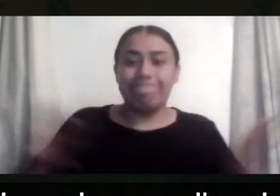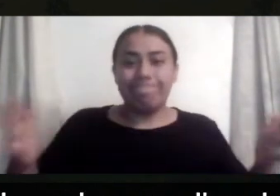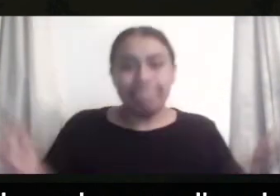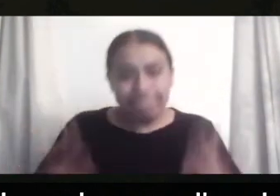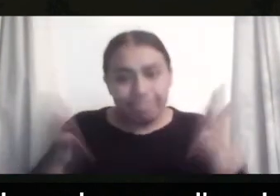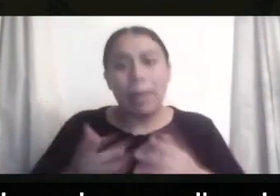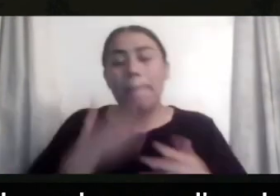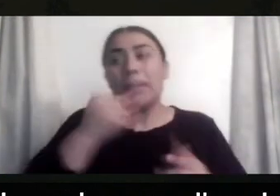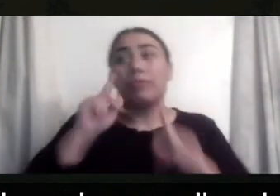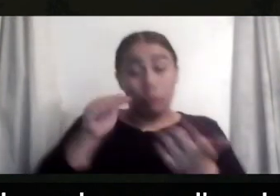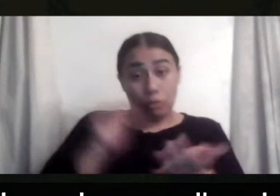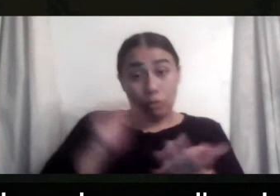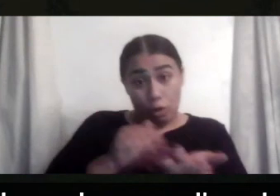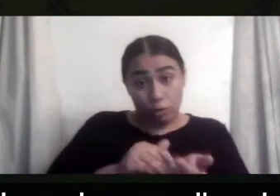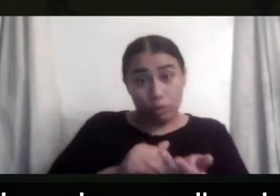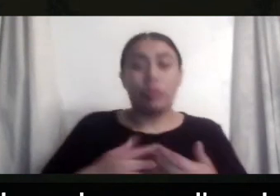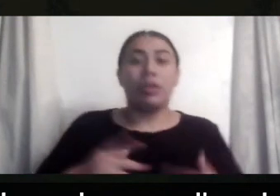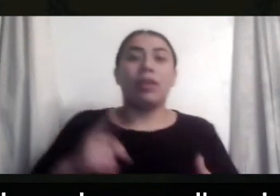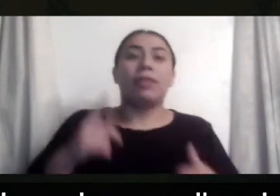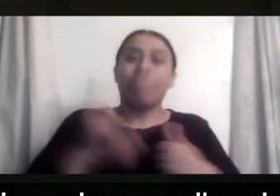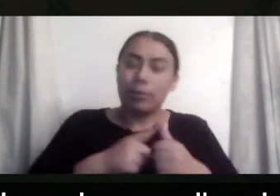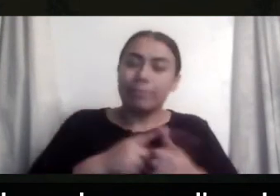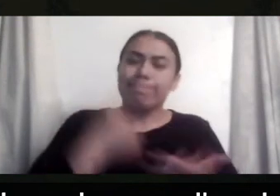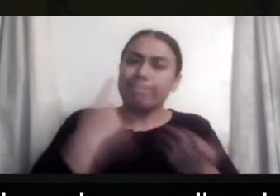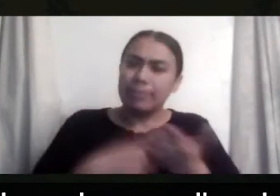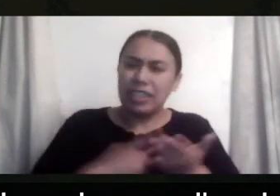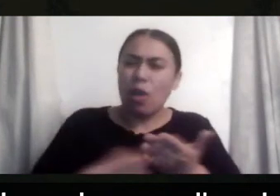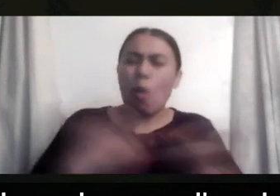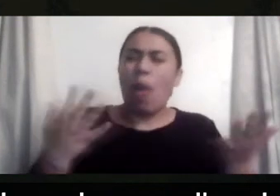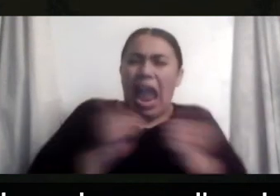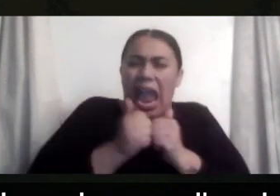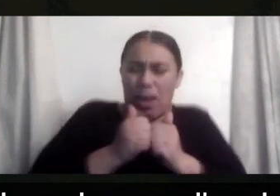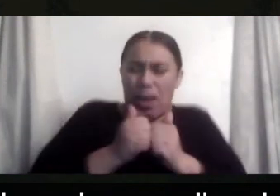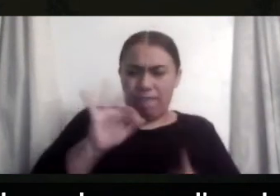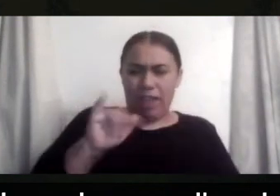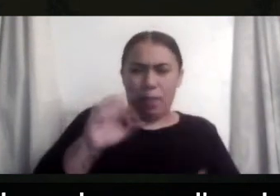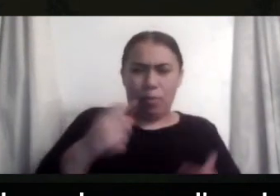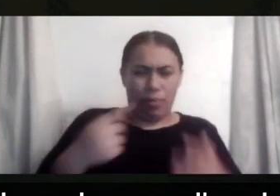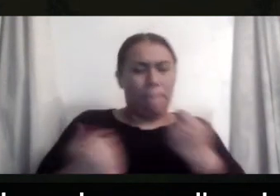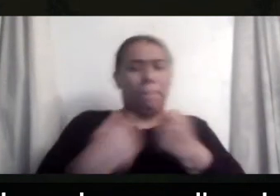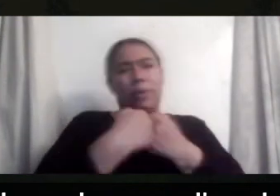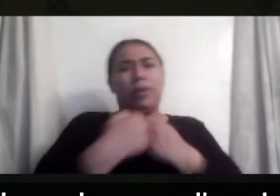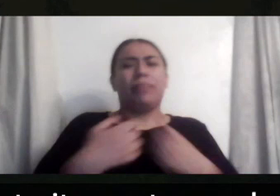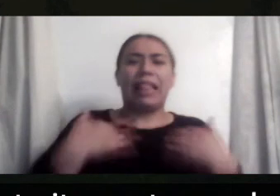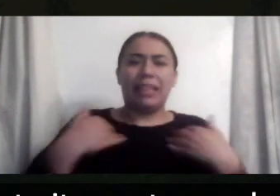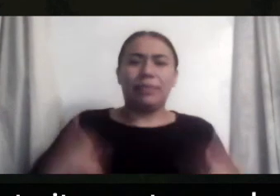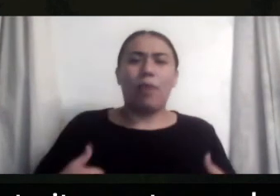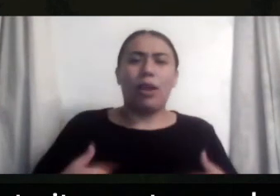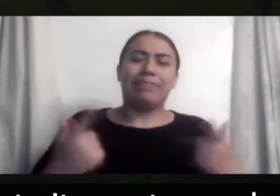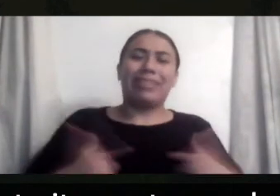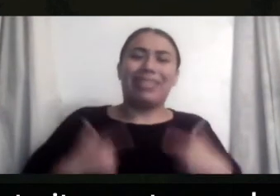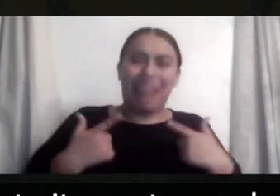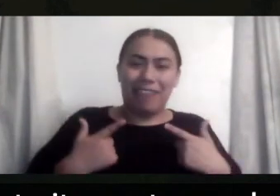activities. So as always, we recommend speaking with one of our cannabinoid-based medicine healthcare practitioners to